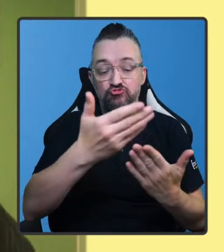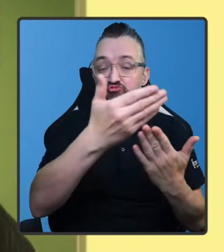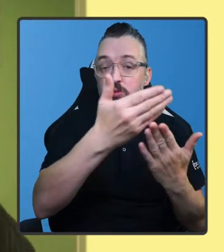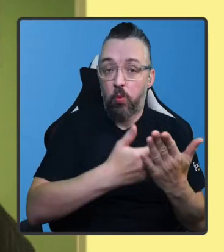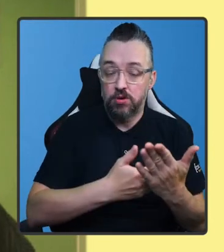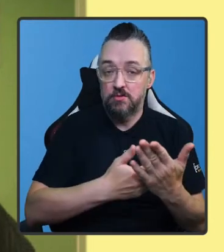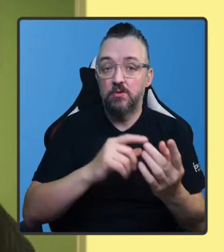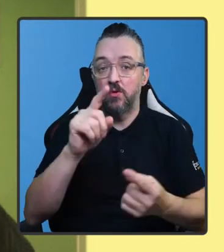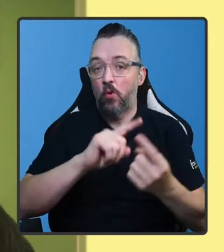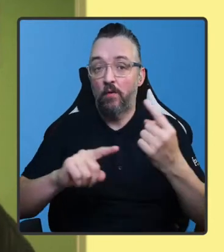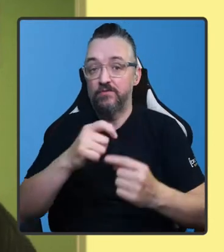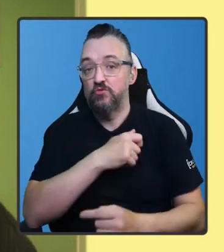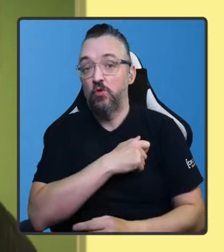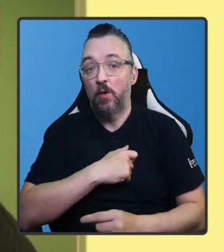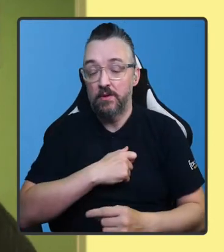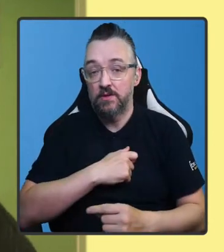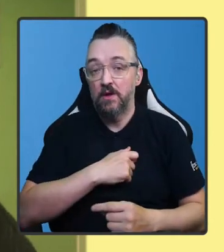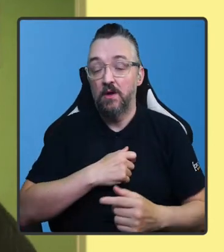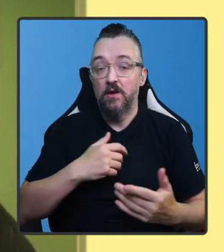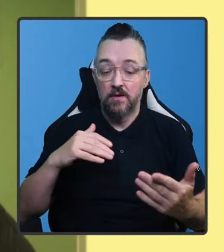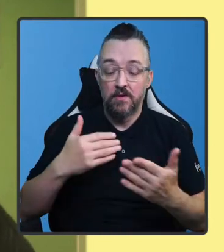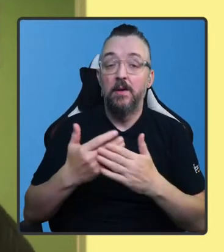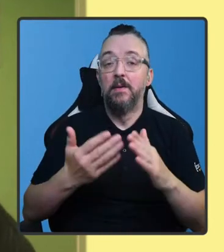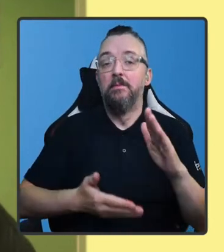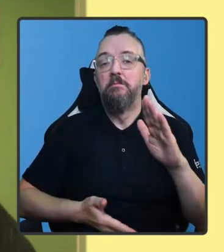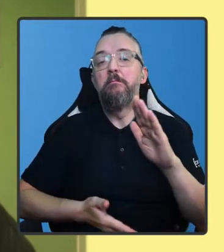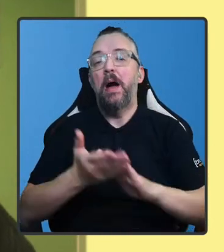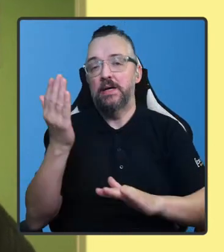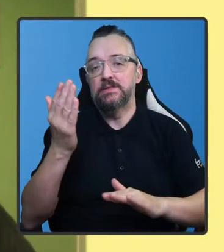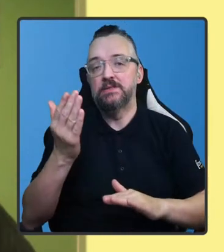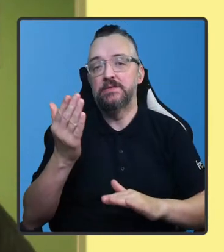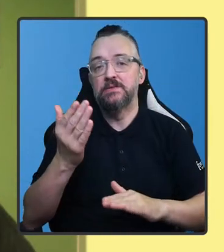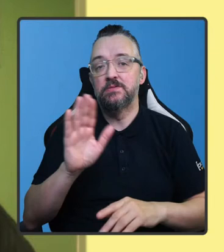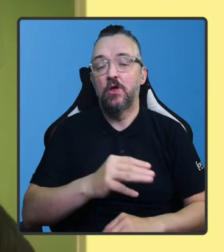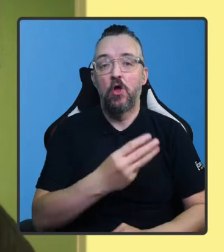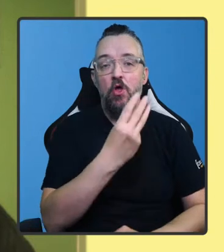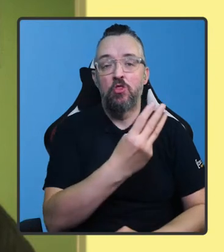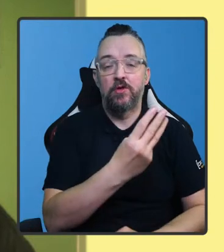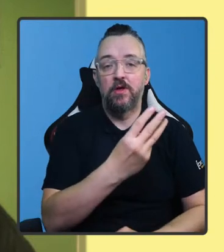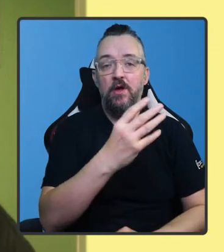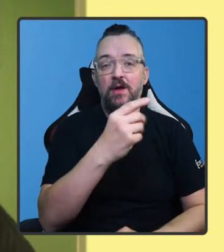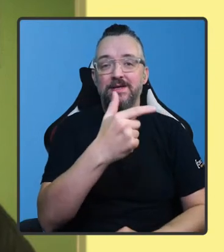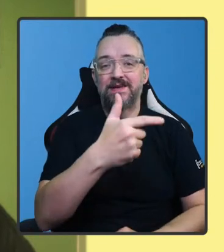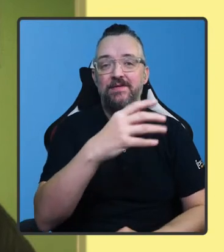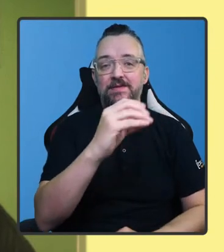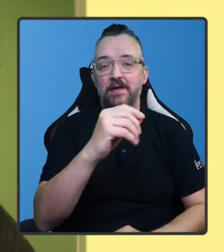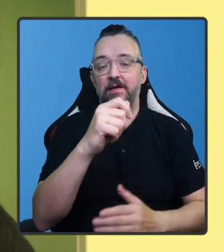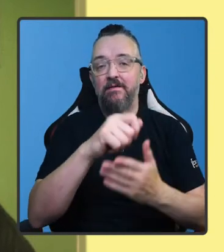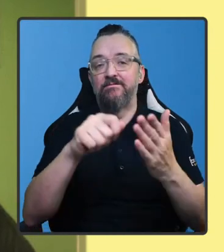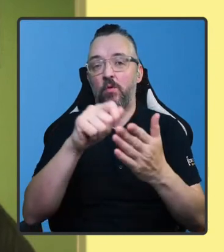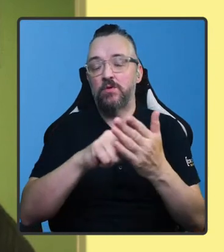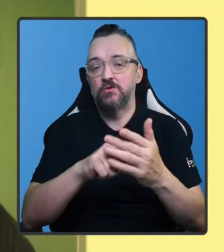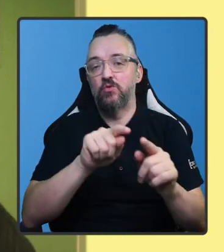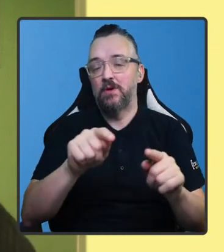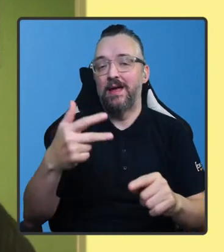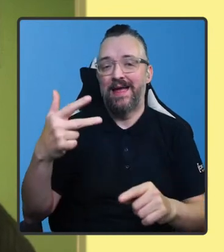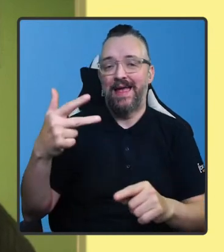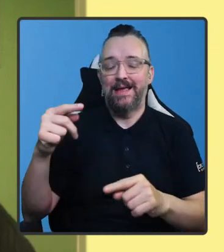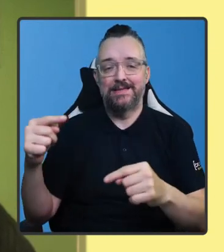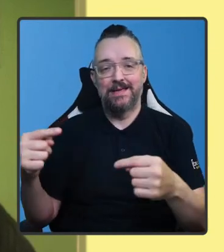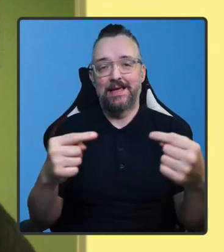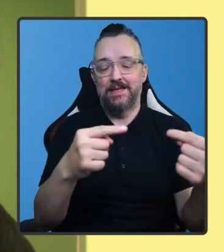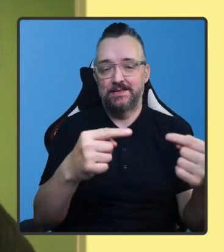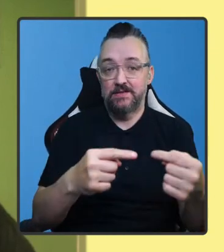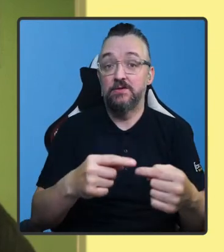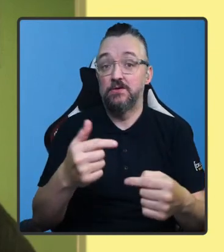the standing orders for this conference passed overwhelmingly by 370 votes for to 8 against. And that's good